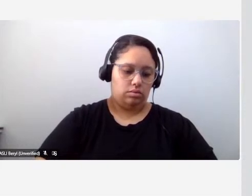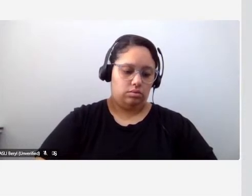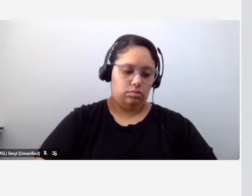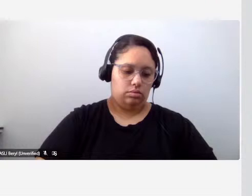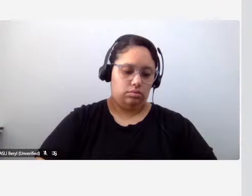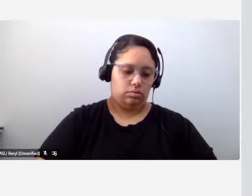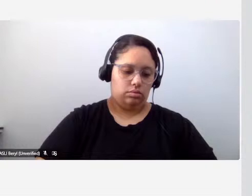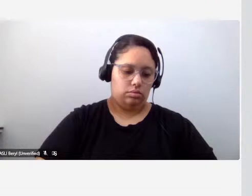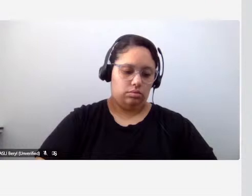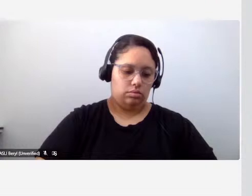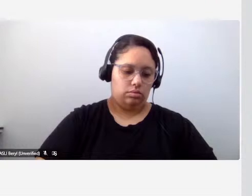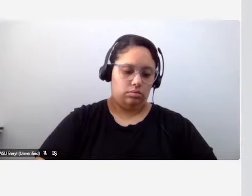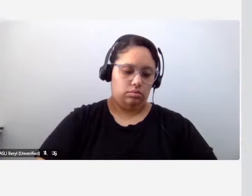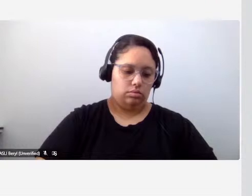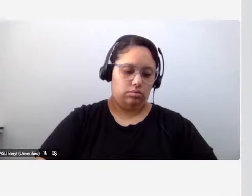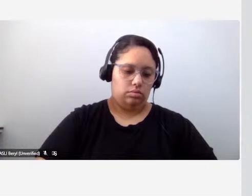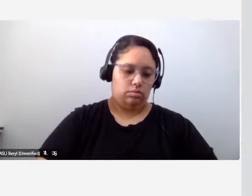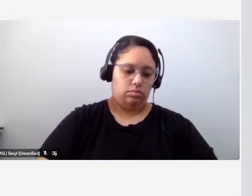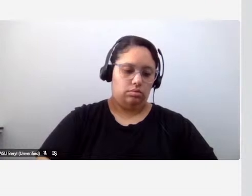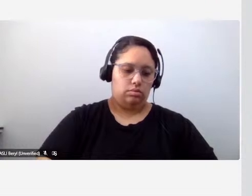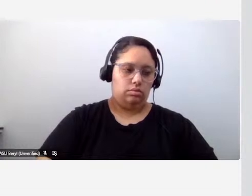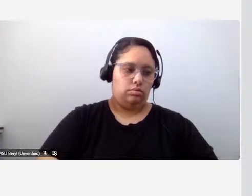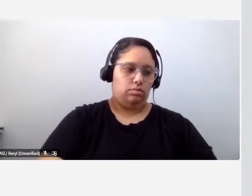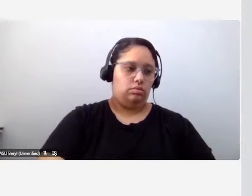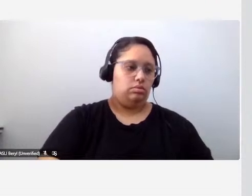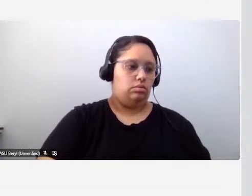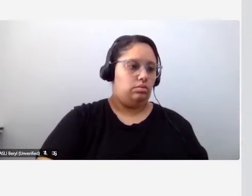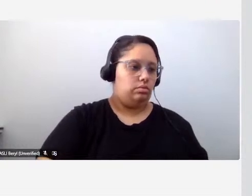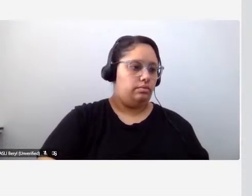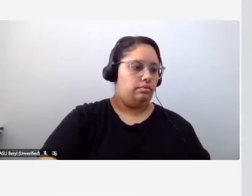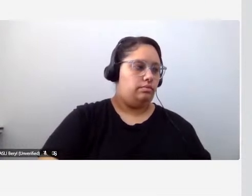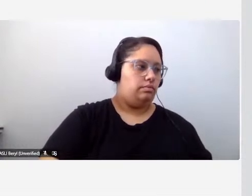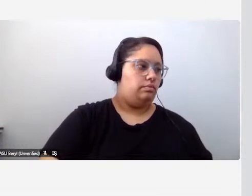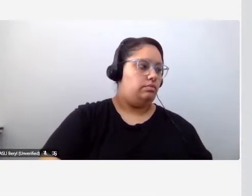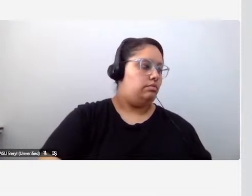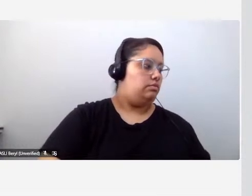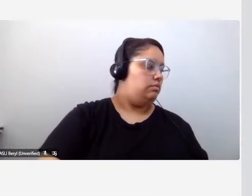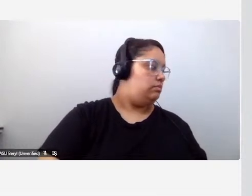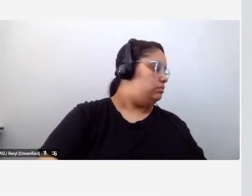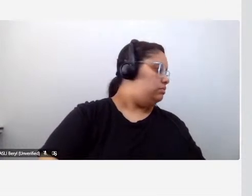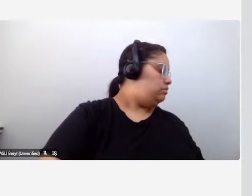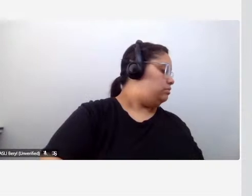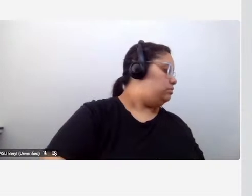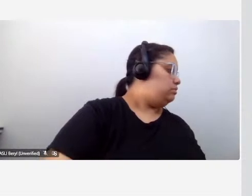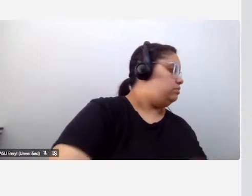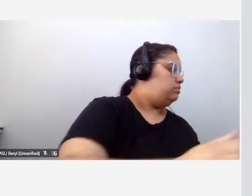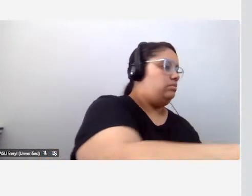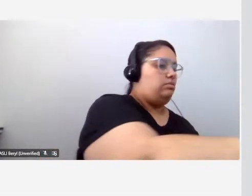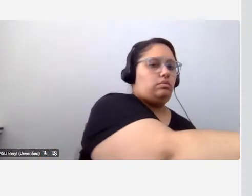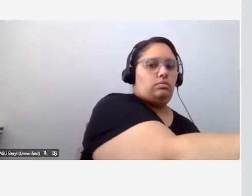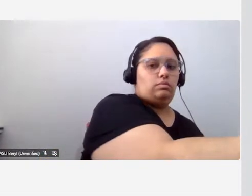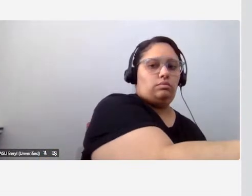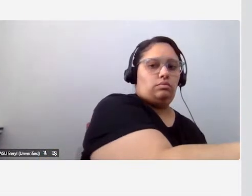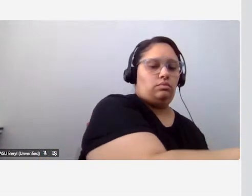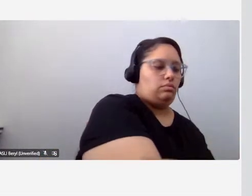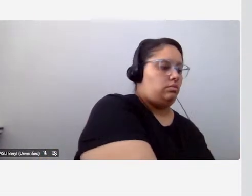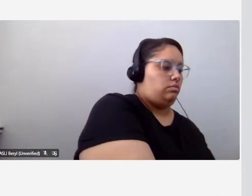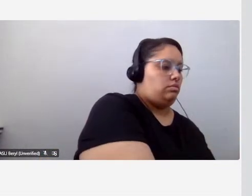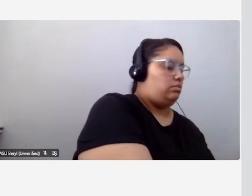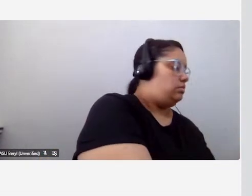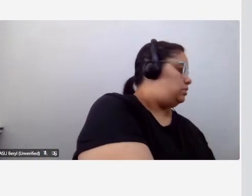annual report. So the last report we did, we've finished Heritage, Cultural Commission, and Language Committee.